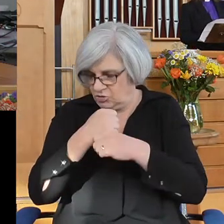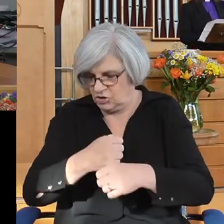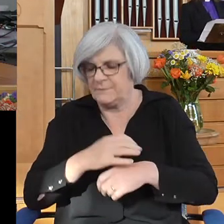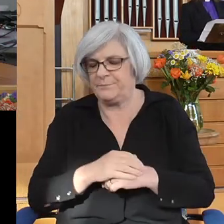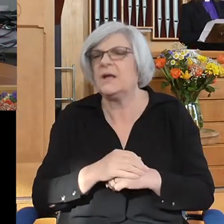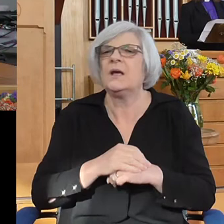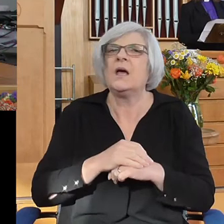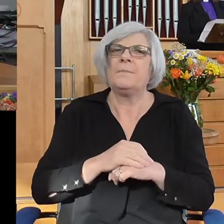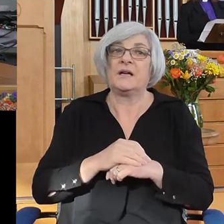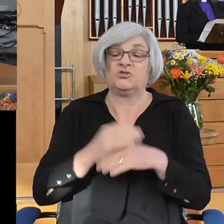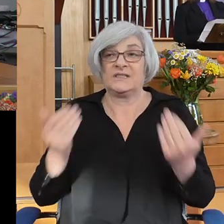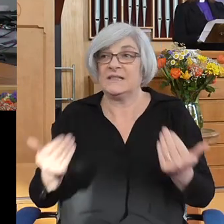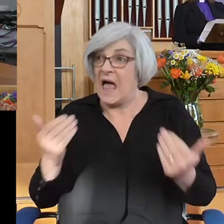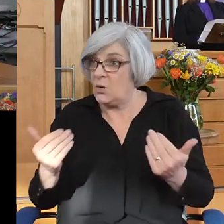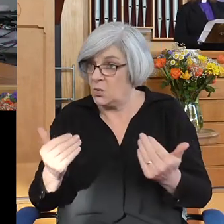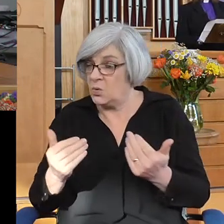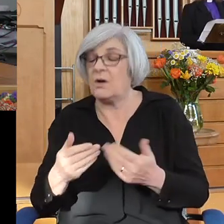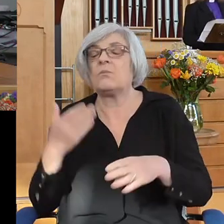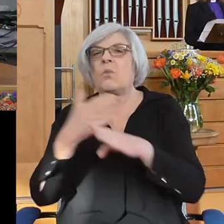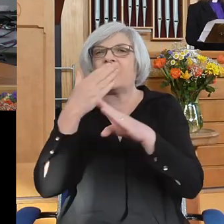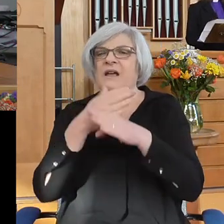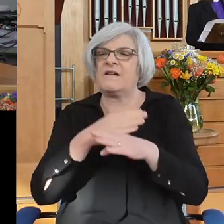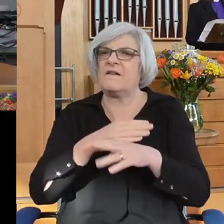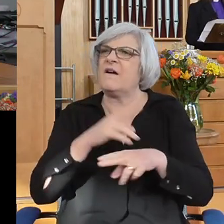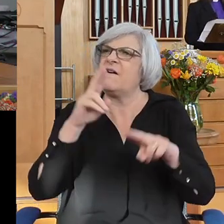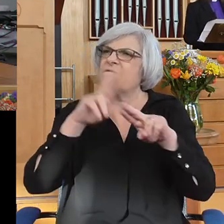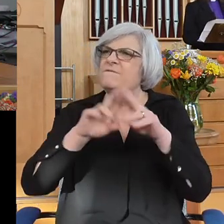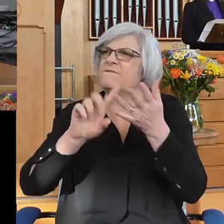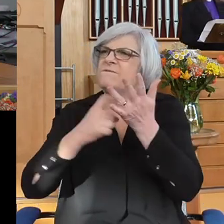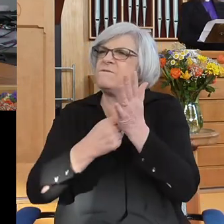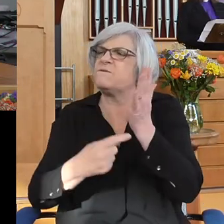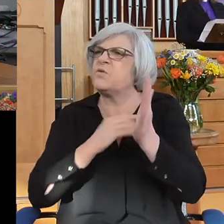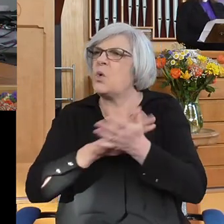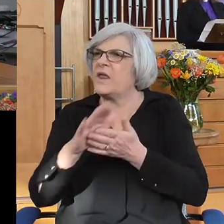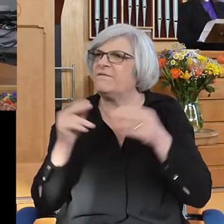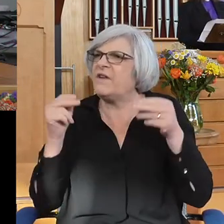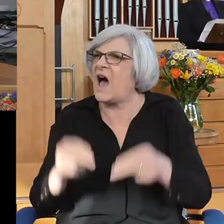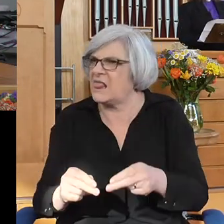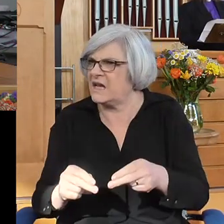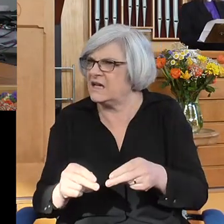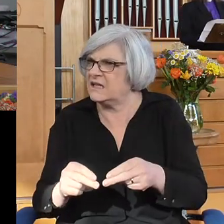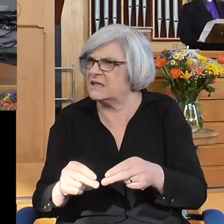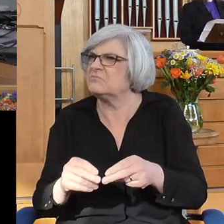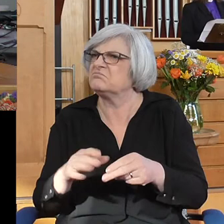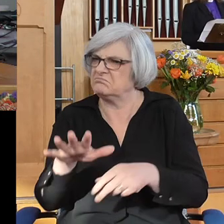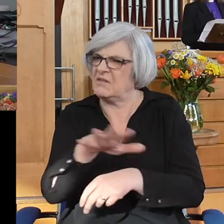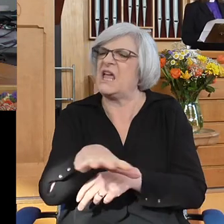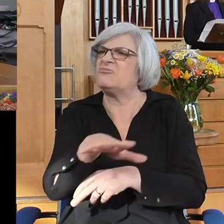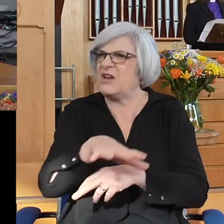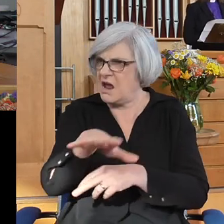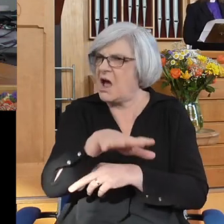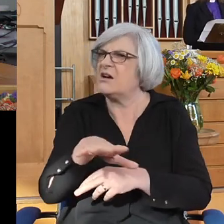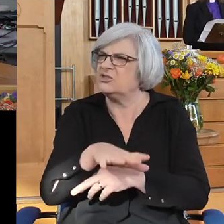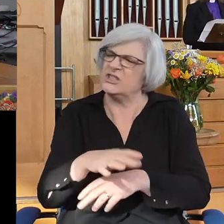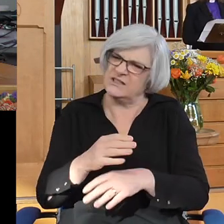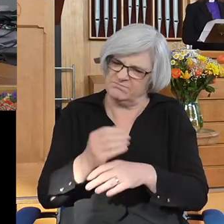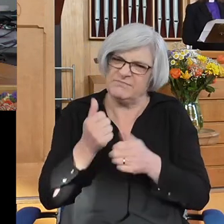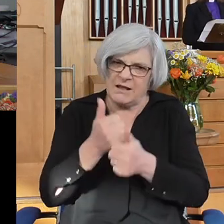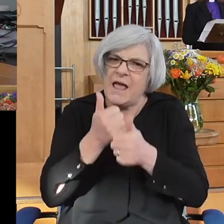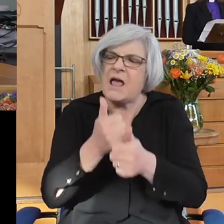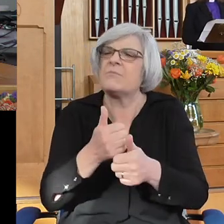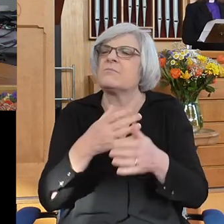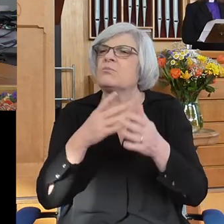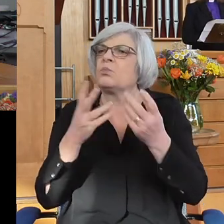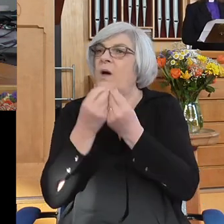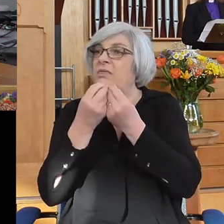with Forth Valley and Clydesdale Presbytery just for a short while to add a little bit of extra support over the presbytery planning process. So that's